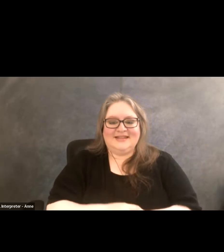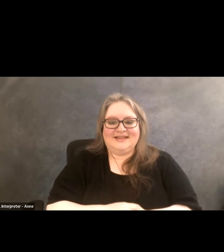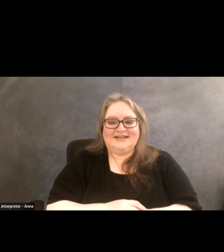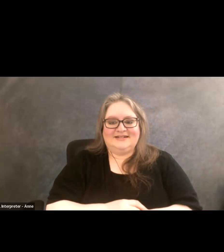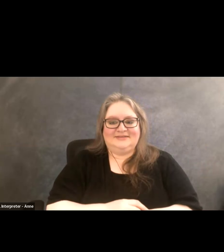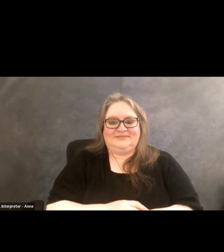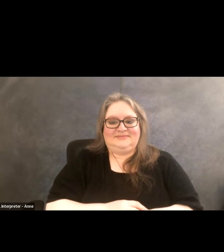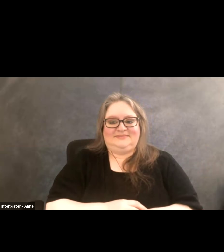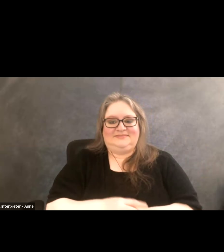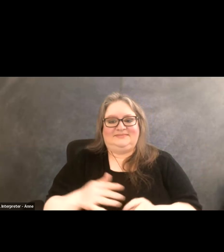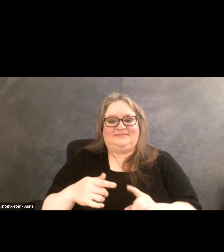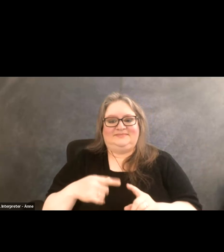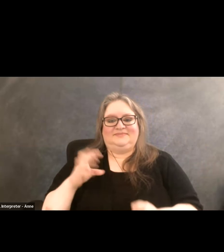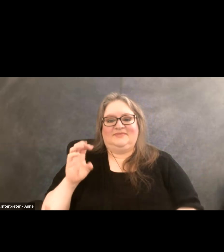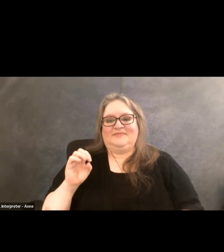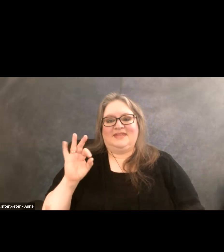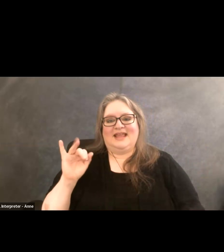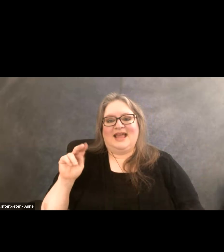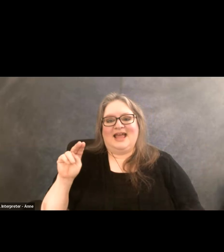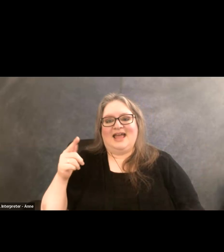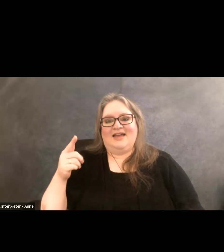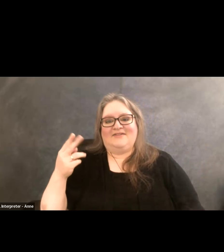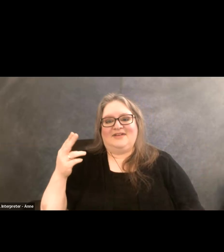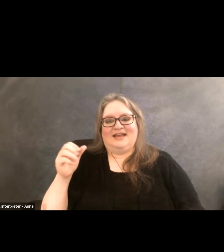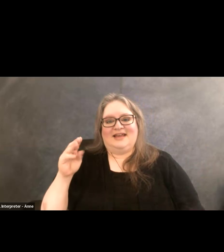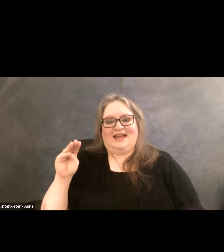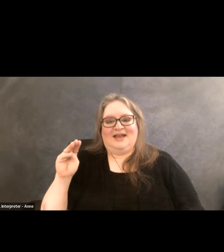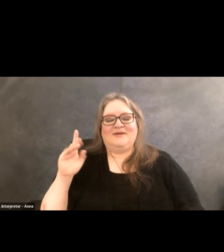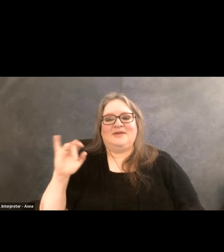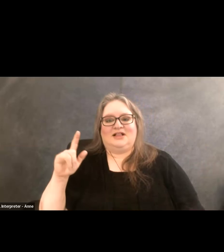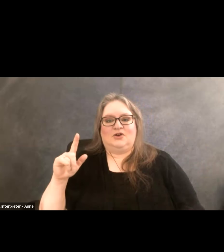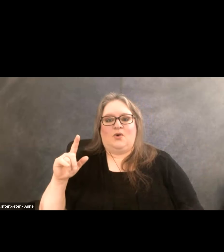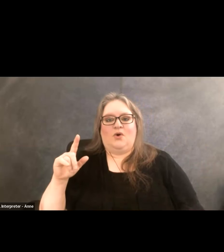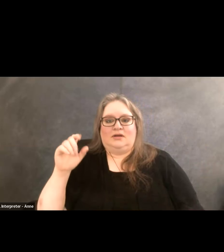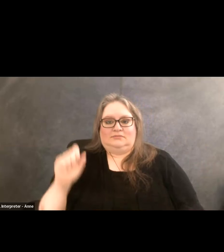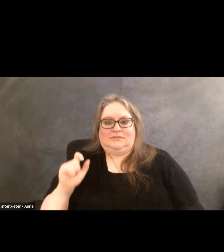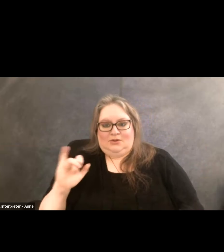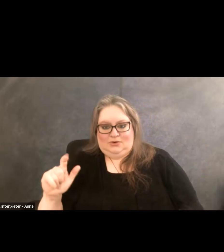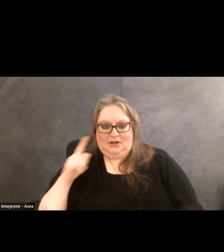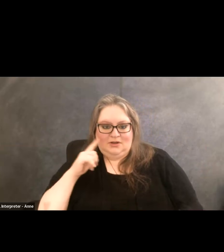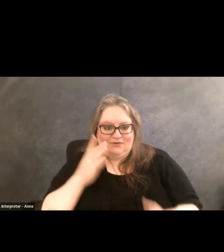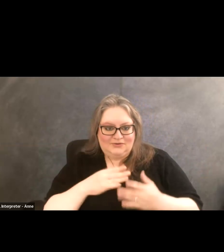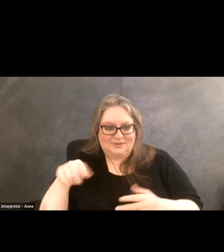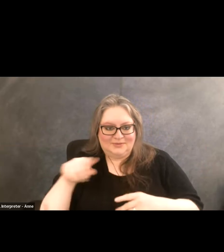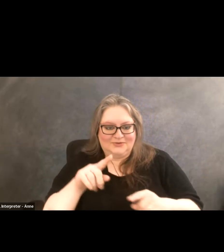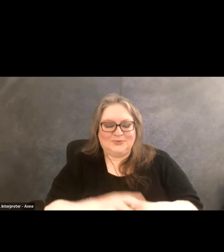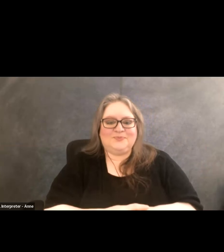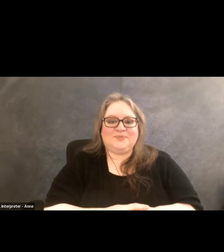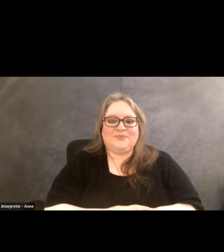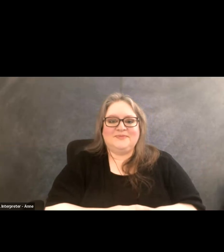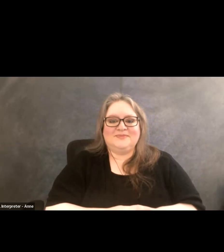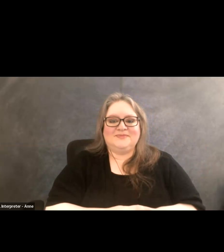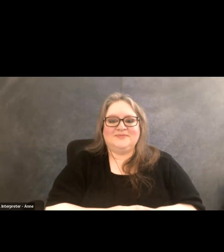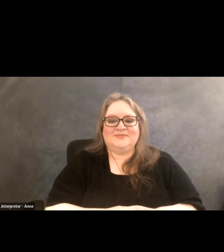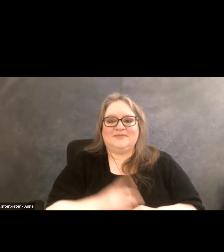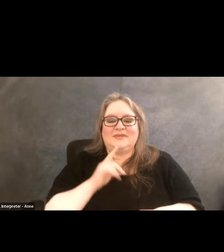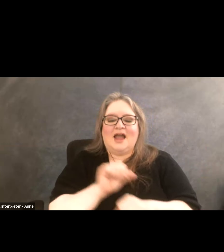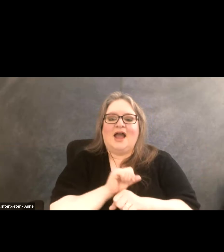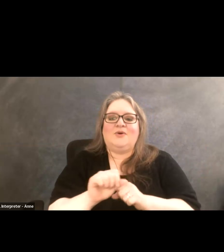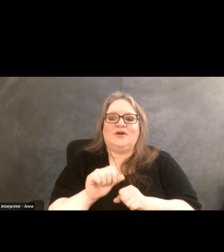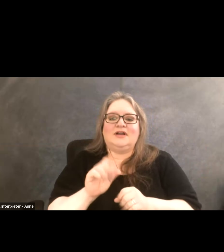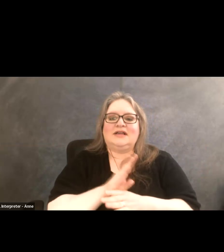from Effingham, Illinois, so downstate for some of you. And I work as